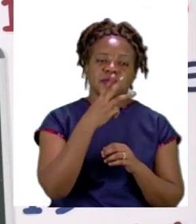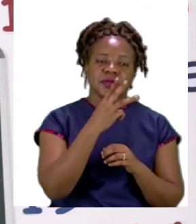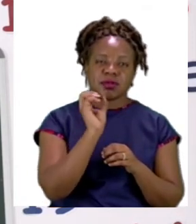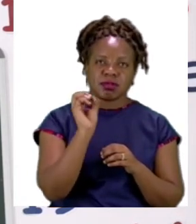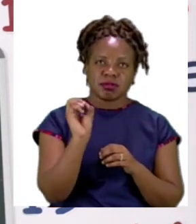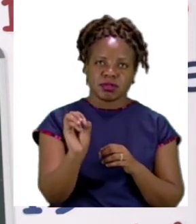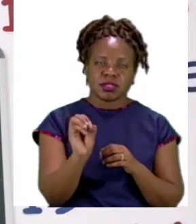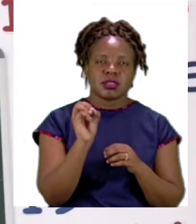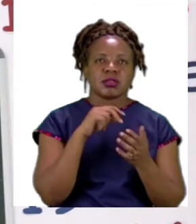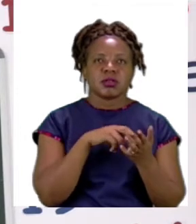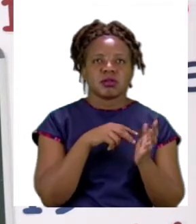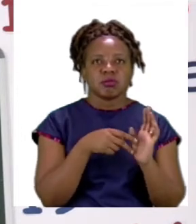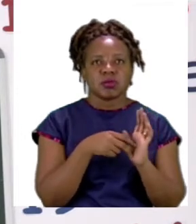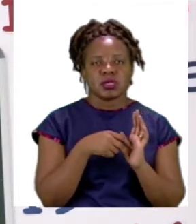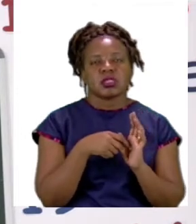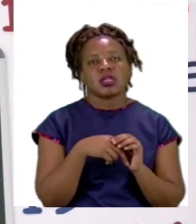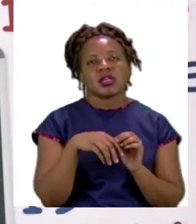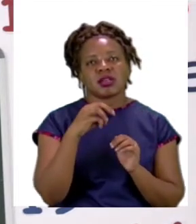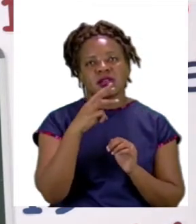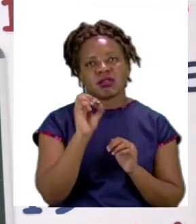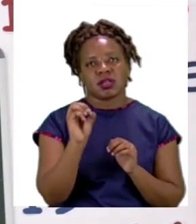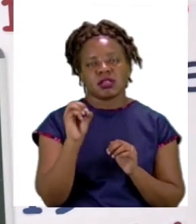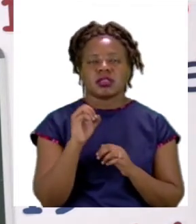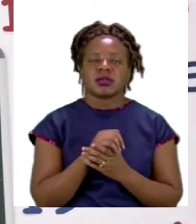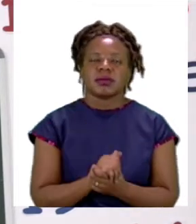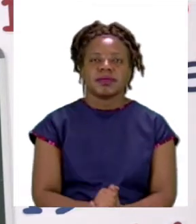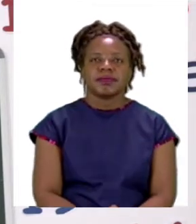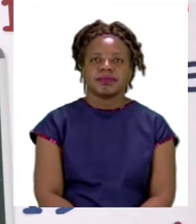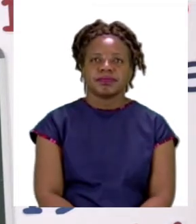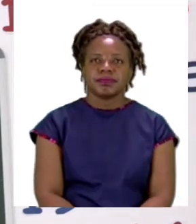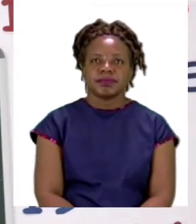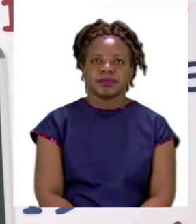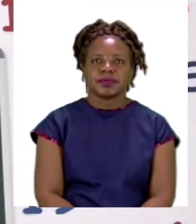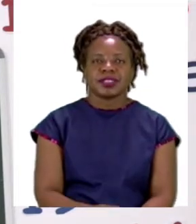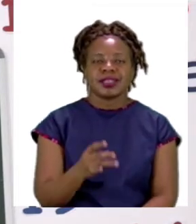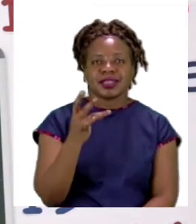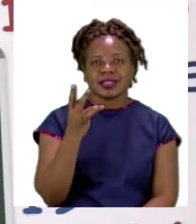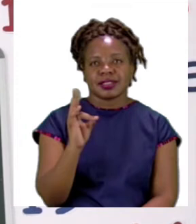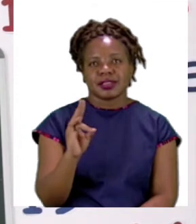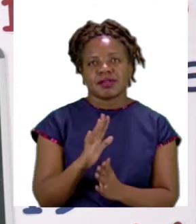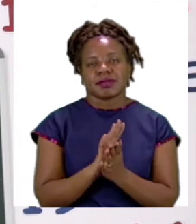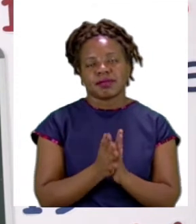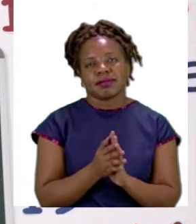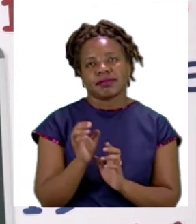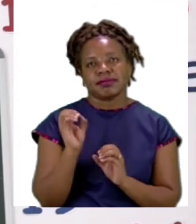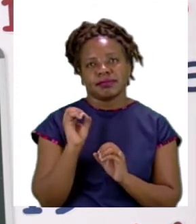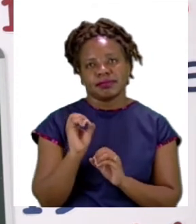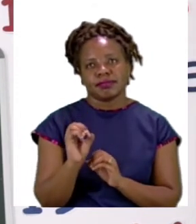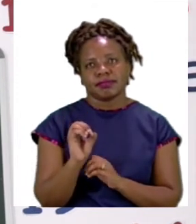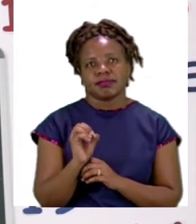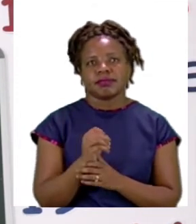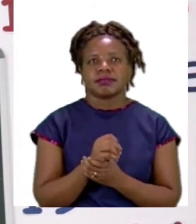the tens family as a 30. So we know that the value is